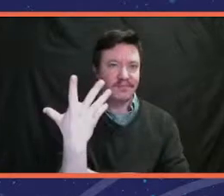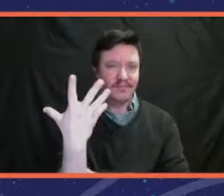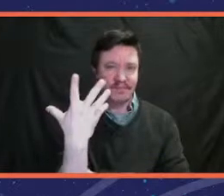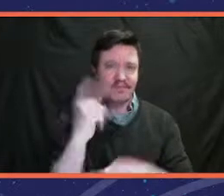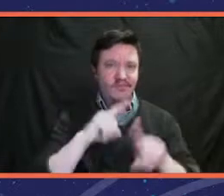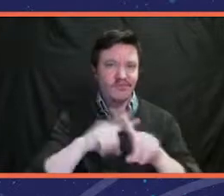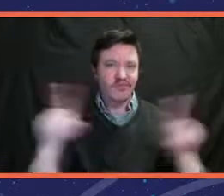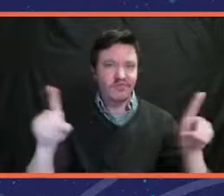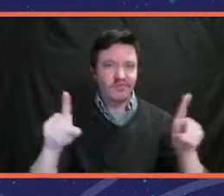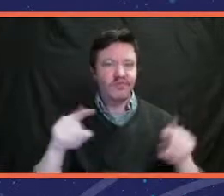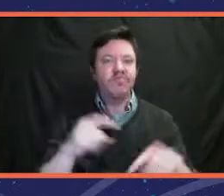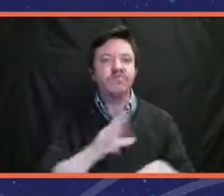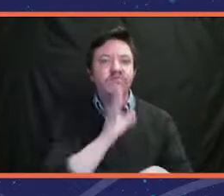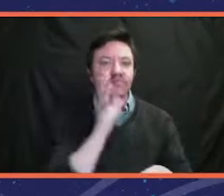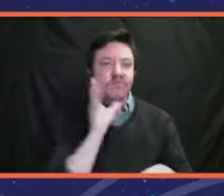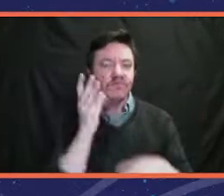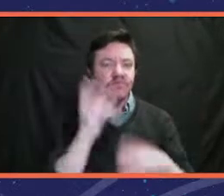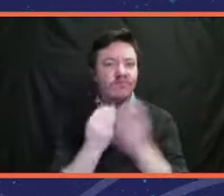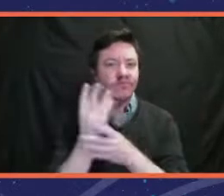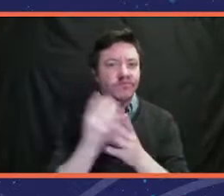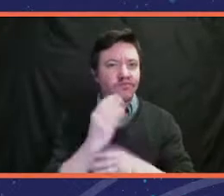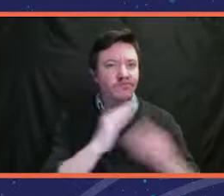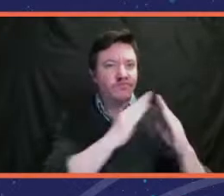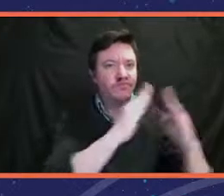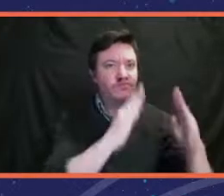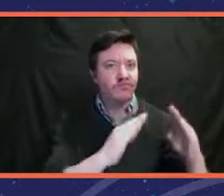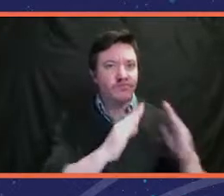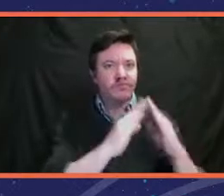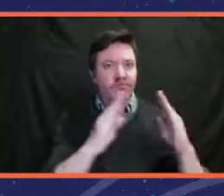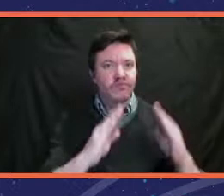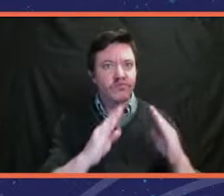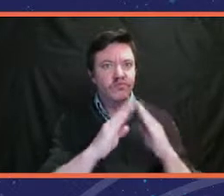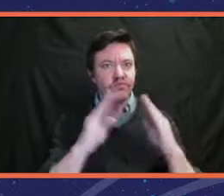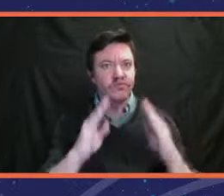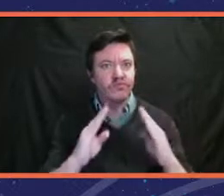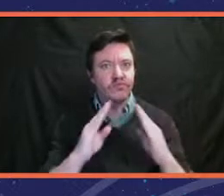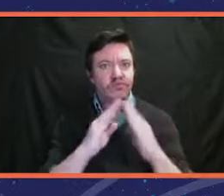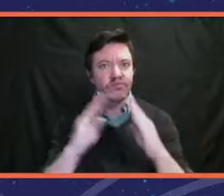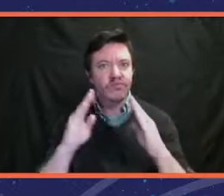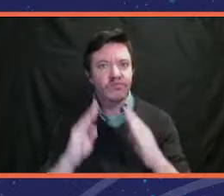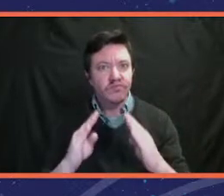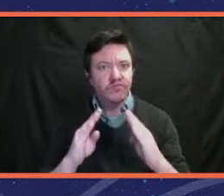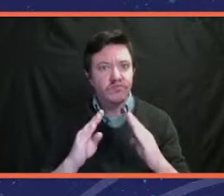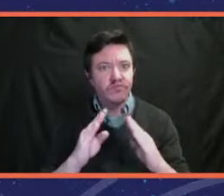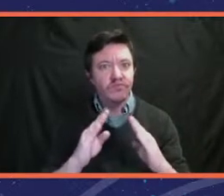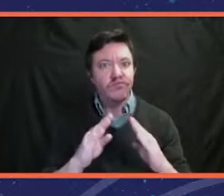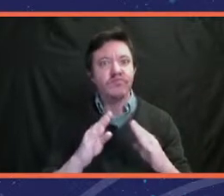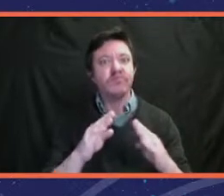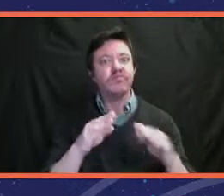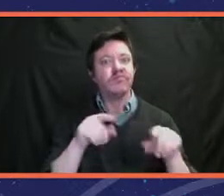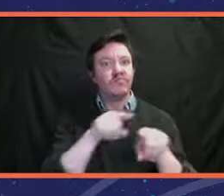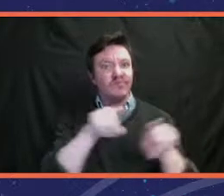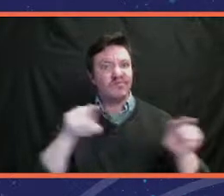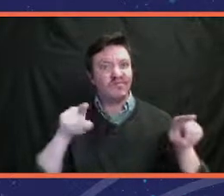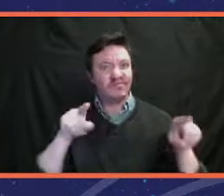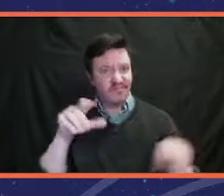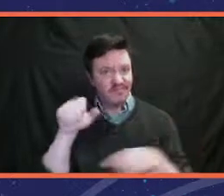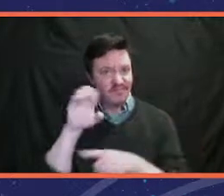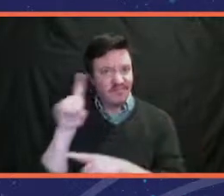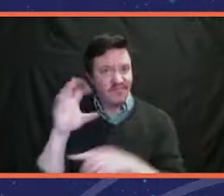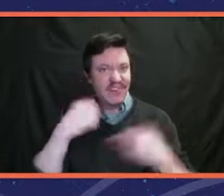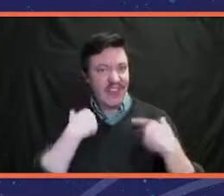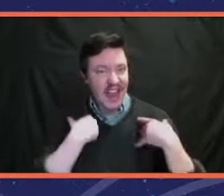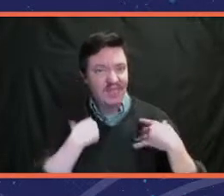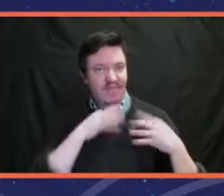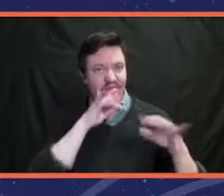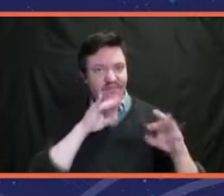plants or cracks of these plants with a seed in it that you kind of send down, and the slime comes through and the seed goes